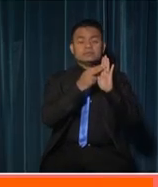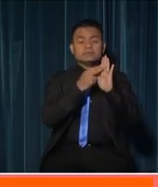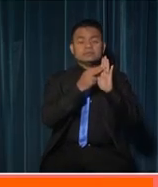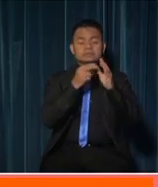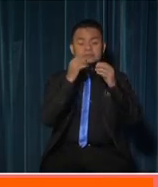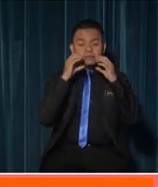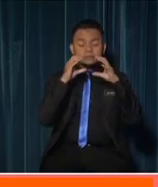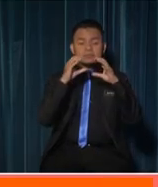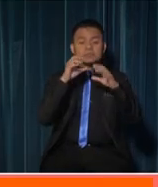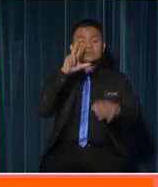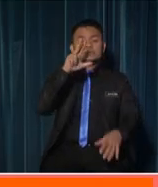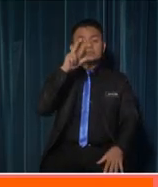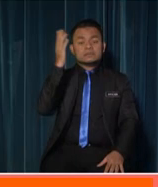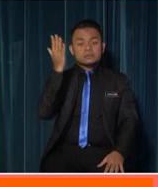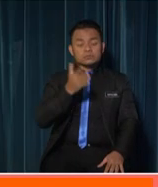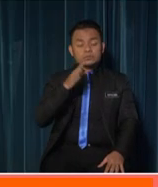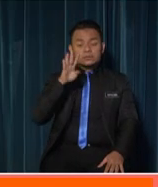3/4 of an hour.